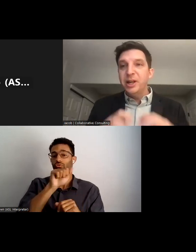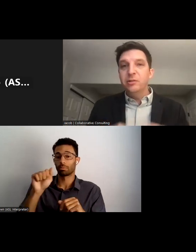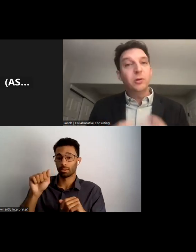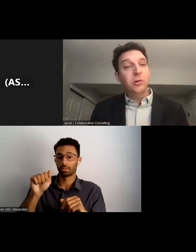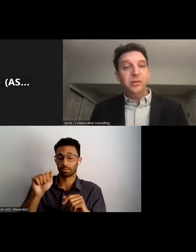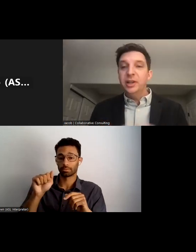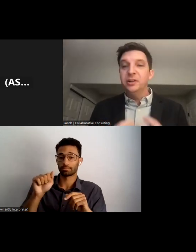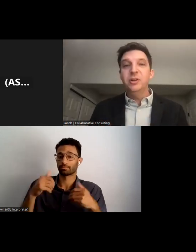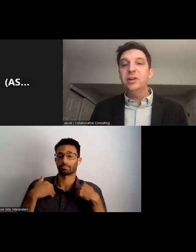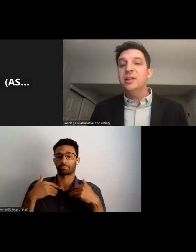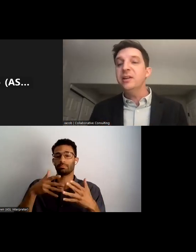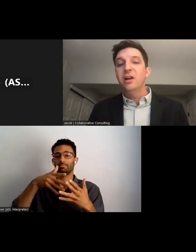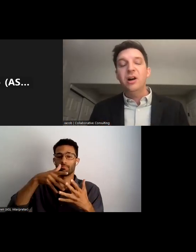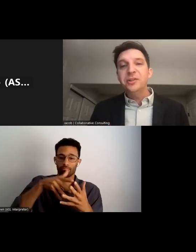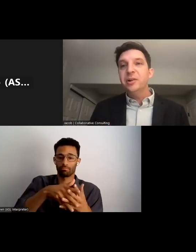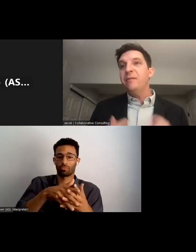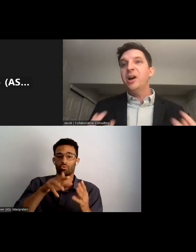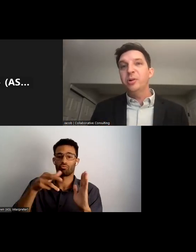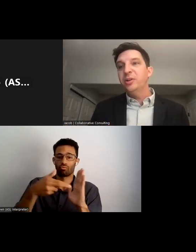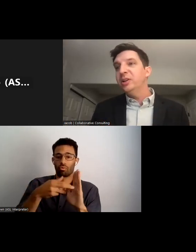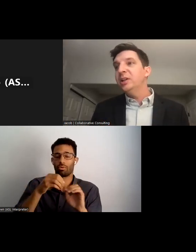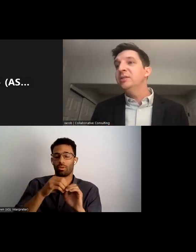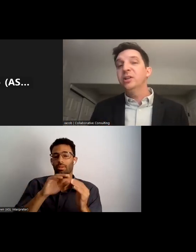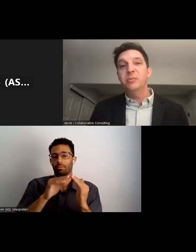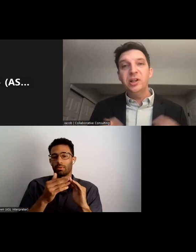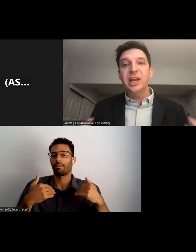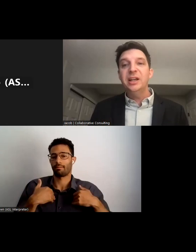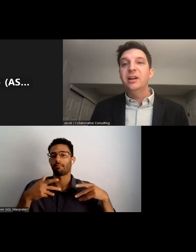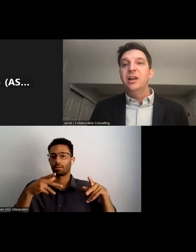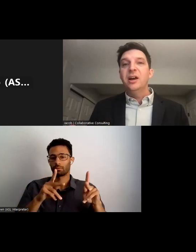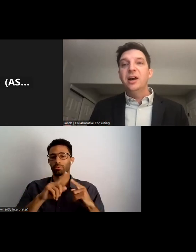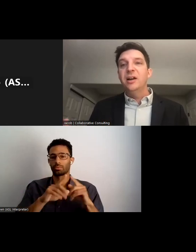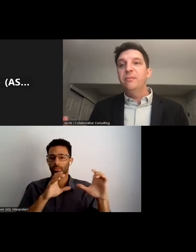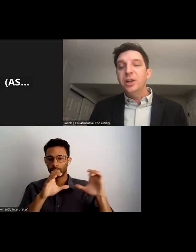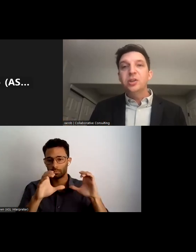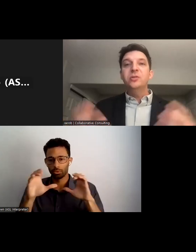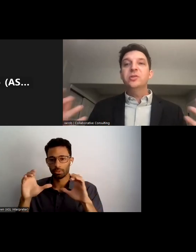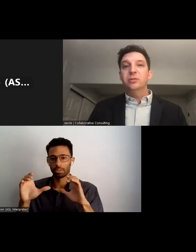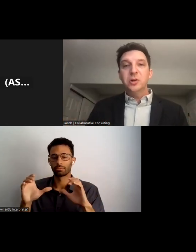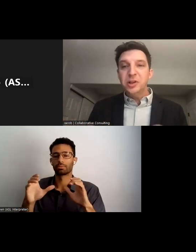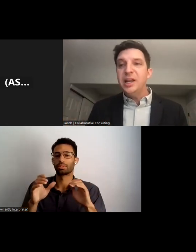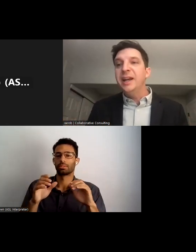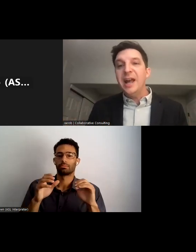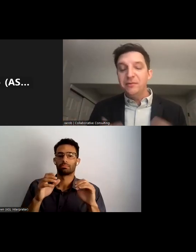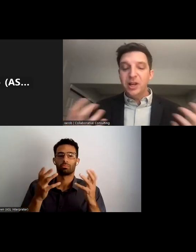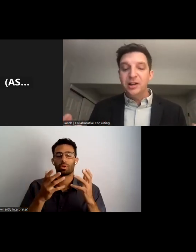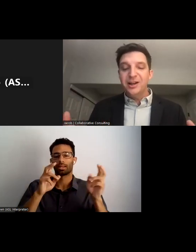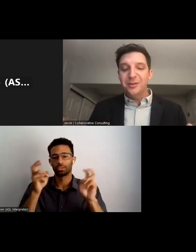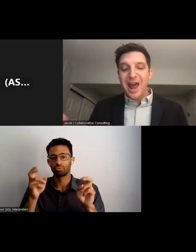deeply embedded role in communities, also have an opportunity to communicate issues locally